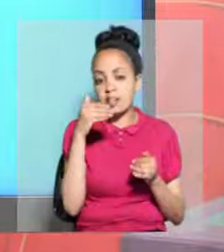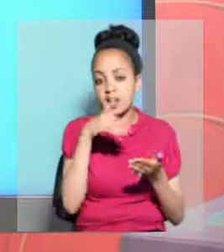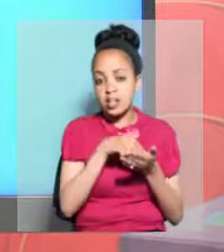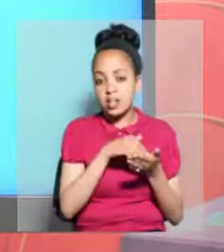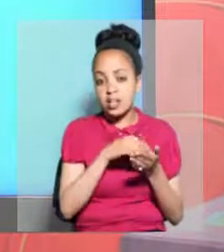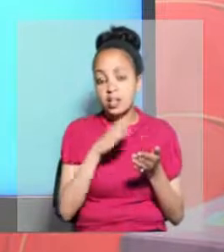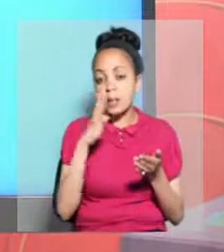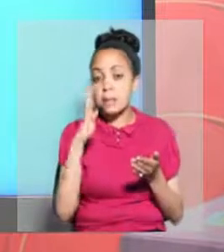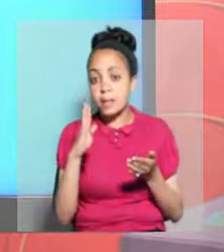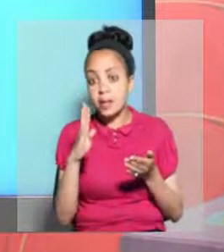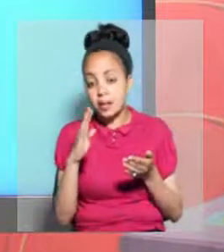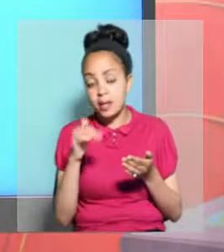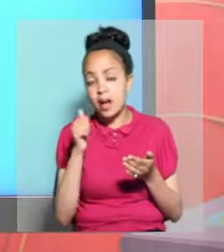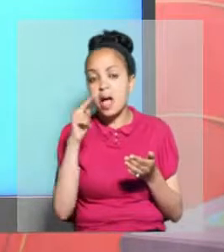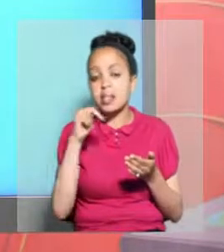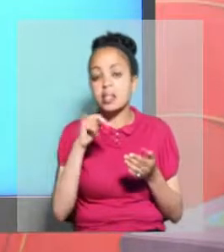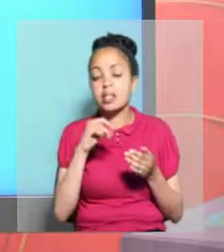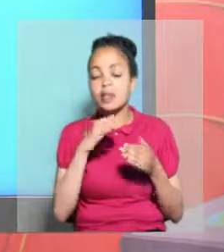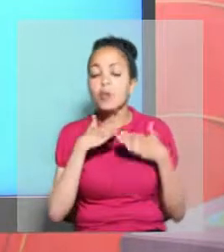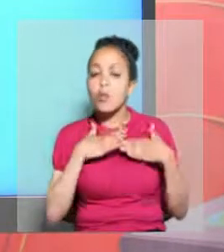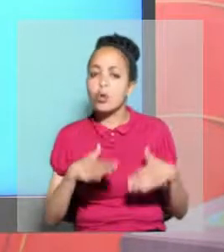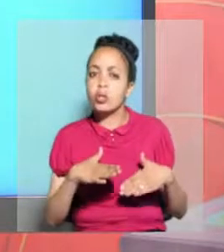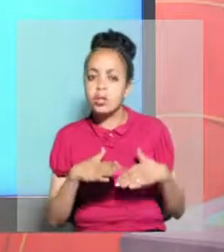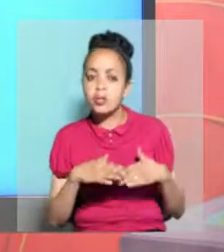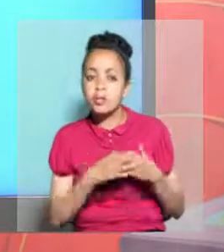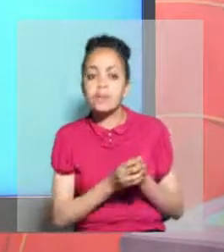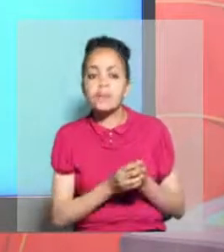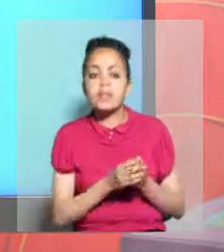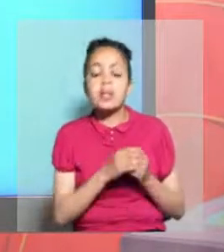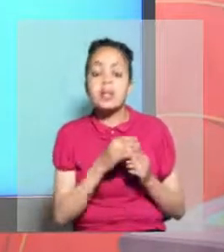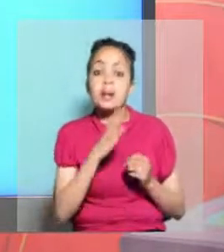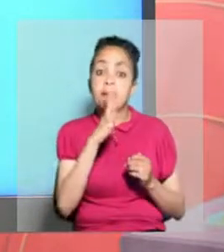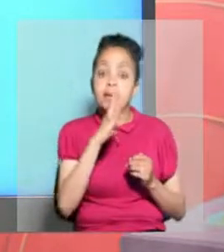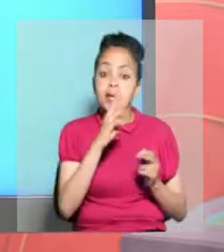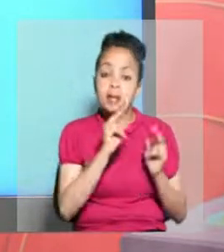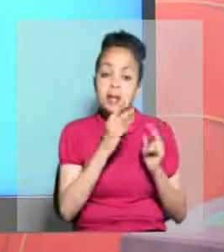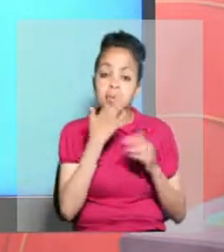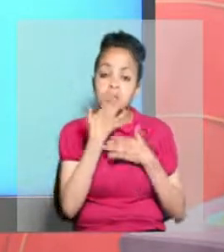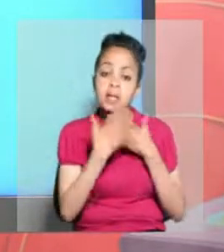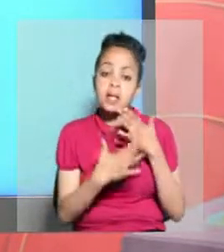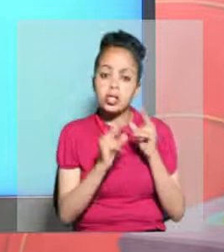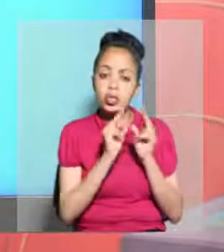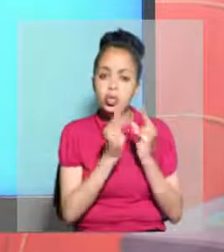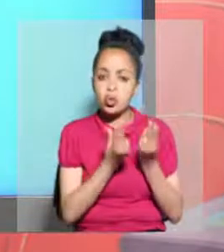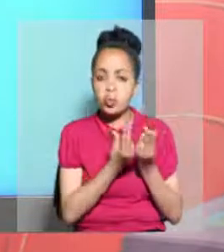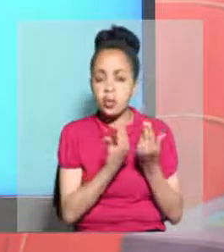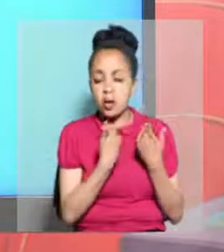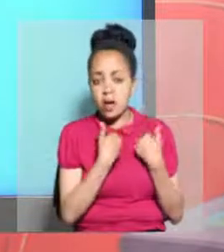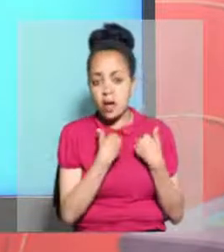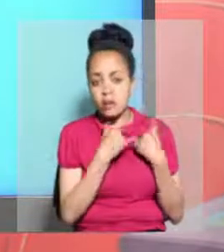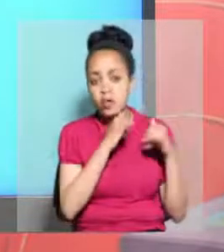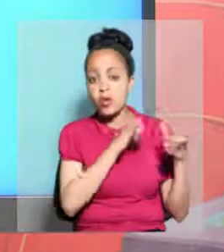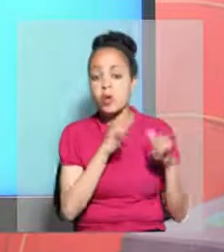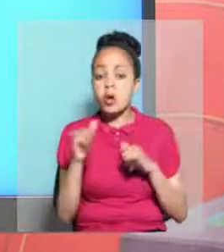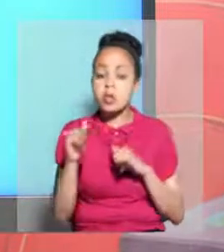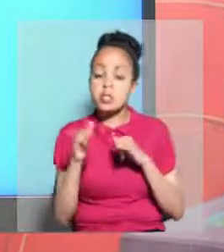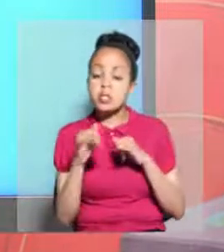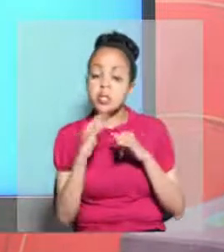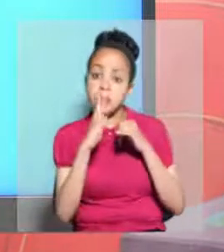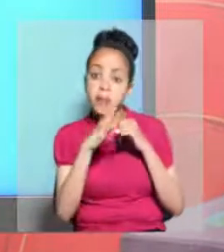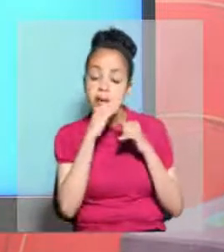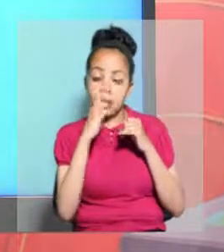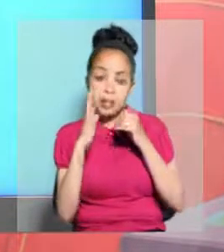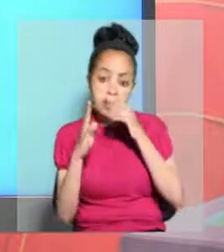again B antibody. Whereas B blood group can have, which is called homozygous P and the heterozygous